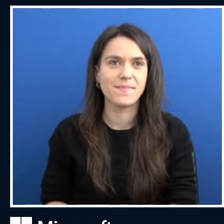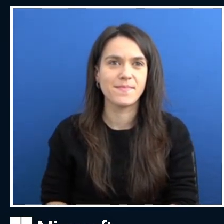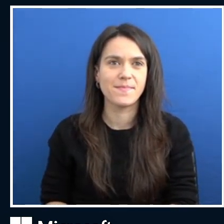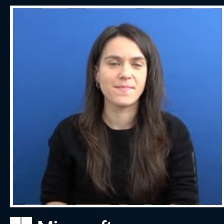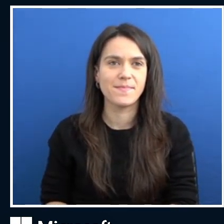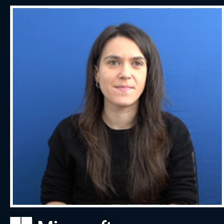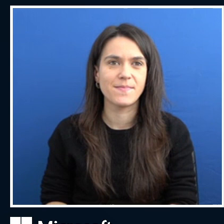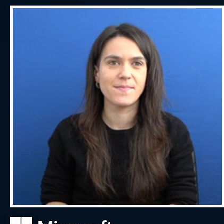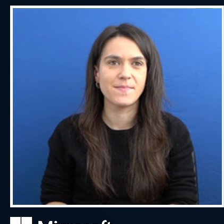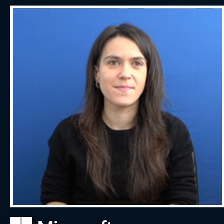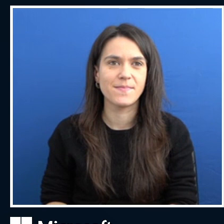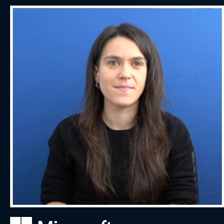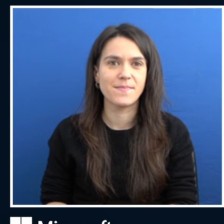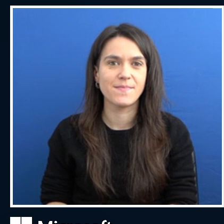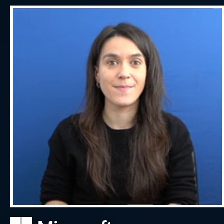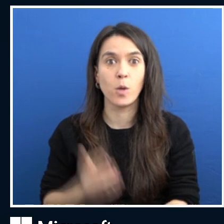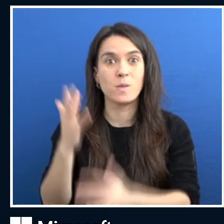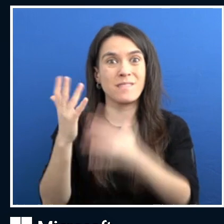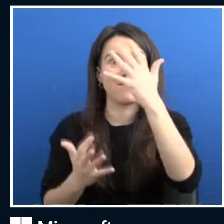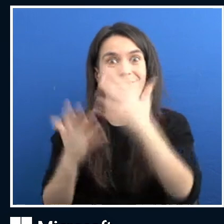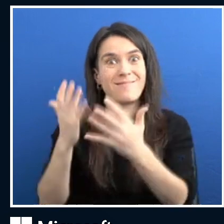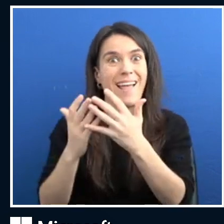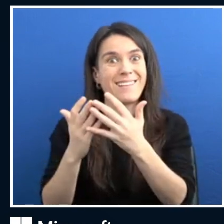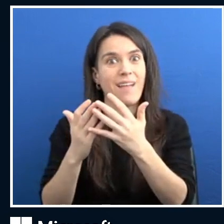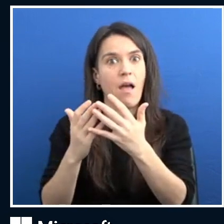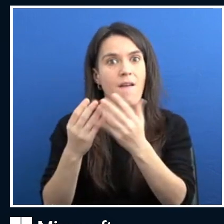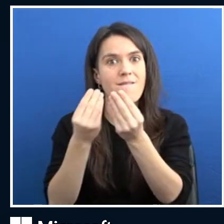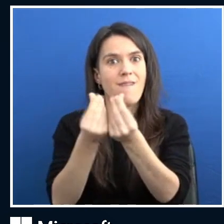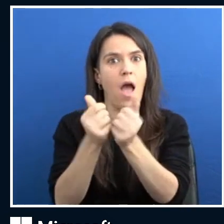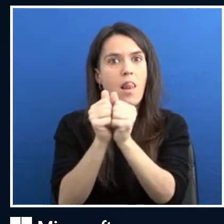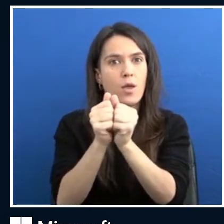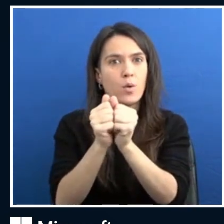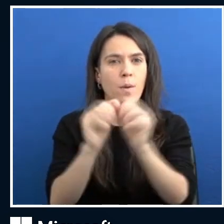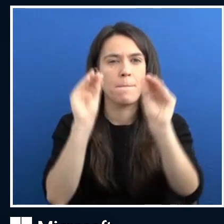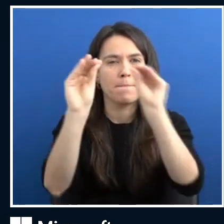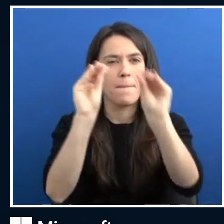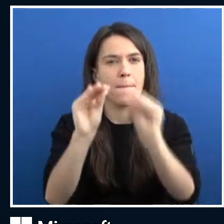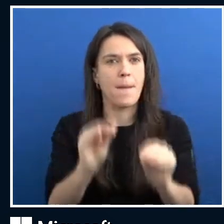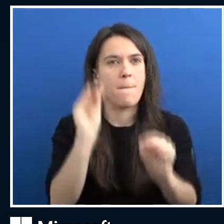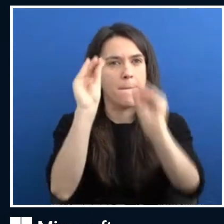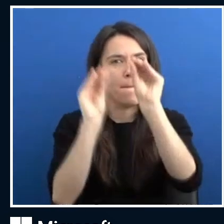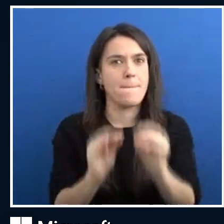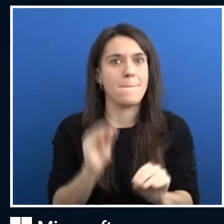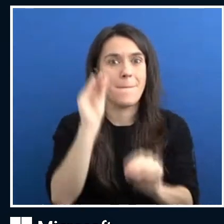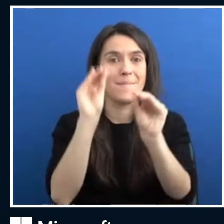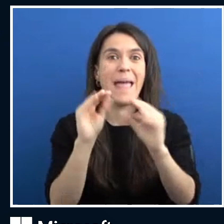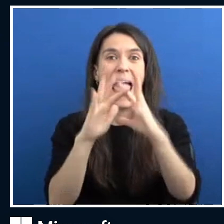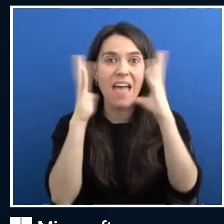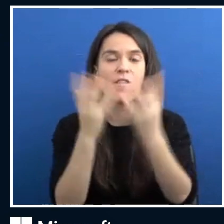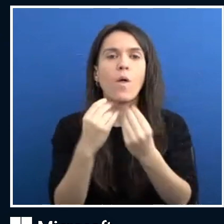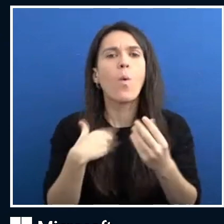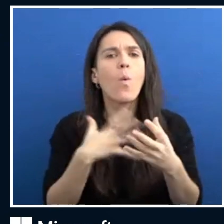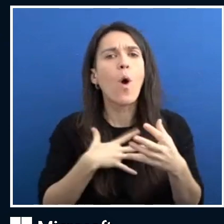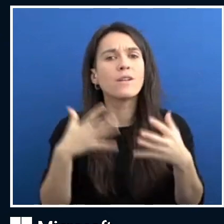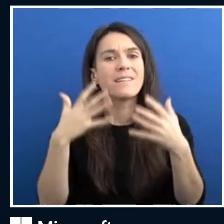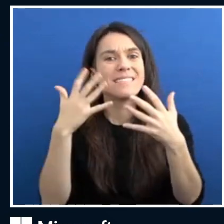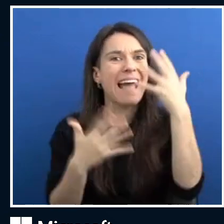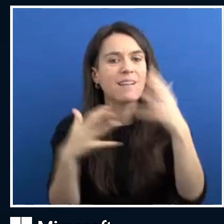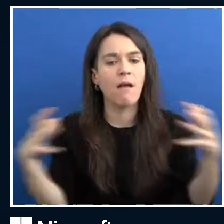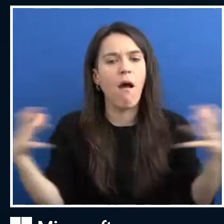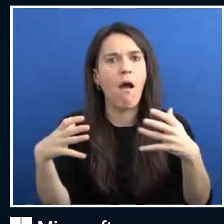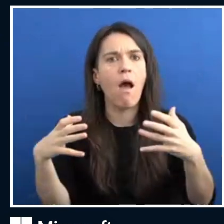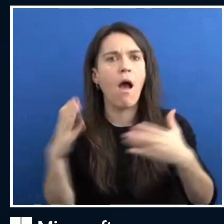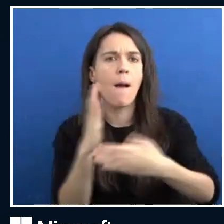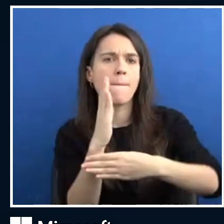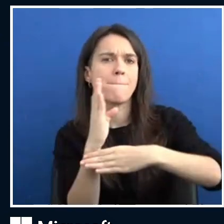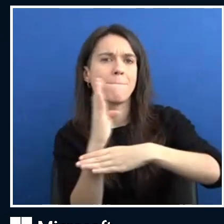in the data set, and these are the target values. So in this data set, what we're doing is we're trying to find the median value of owner-occupied